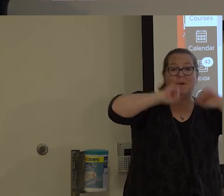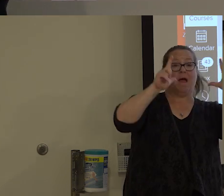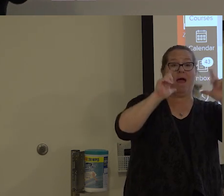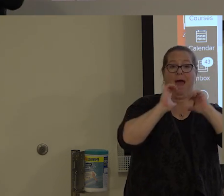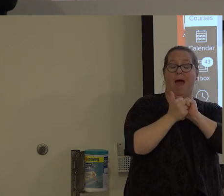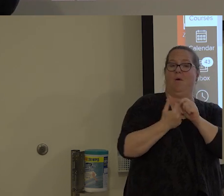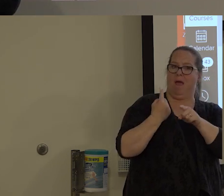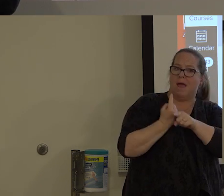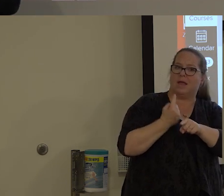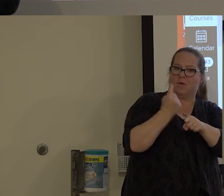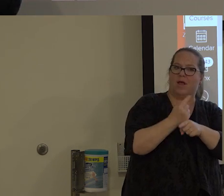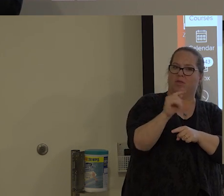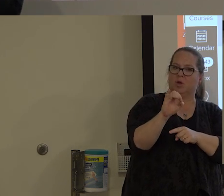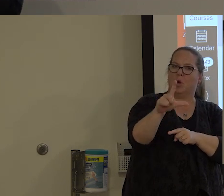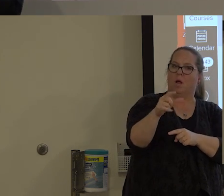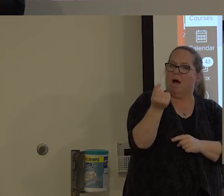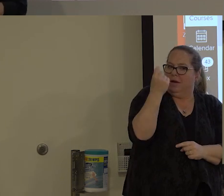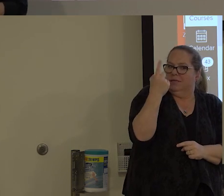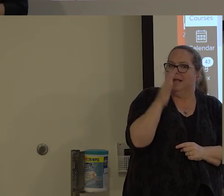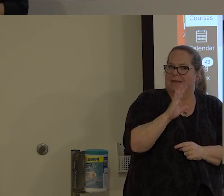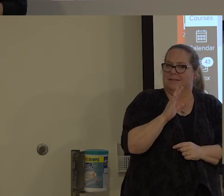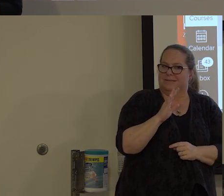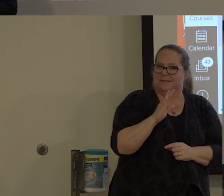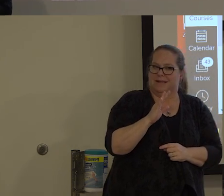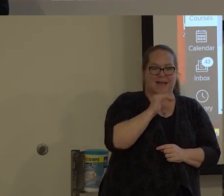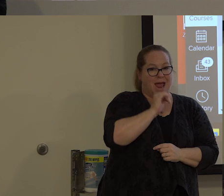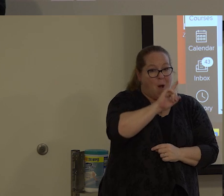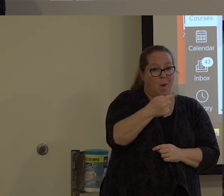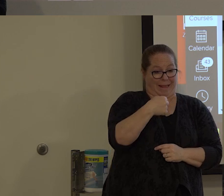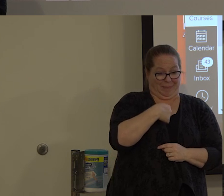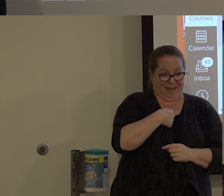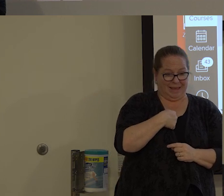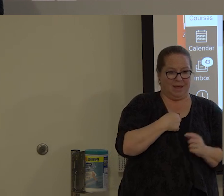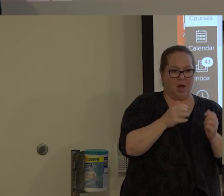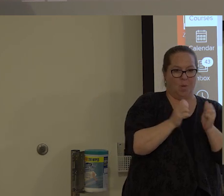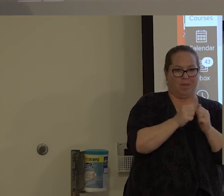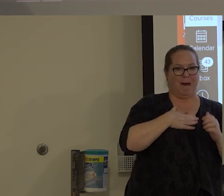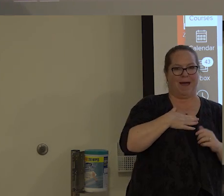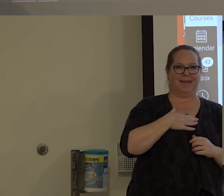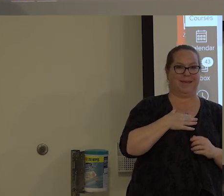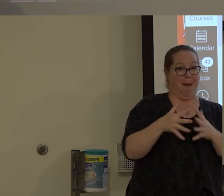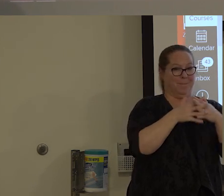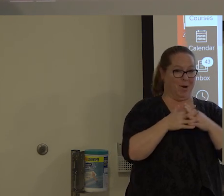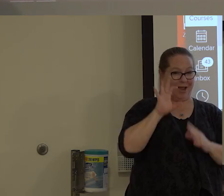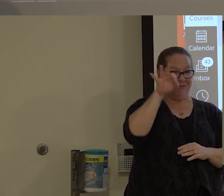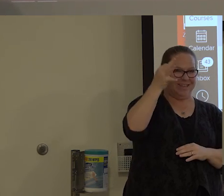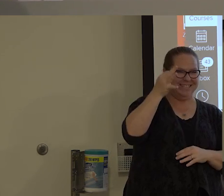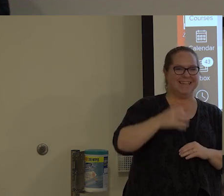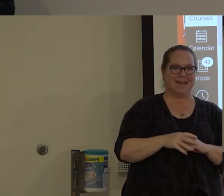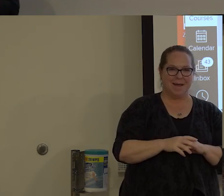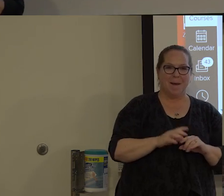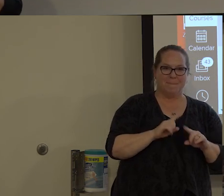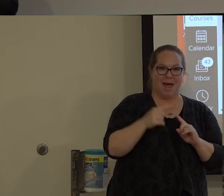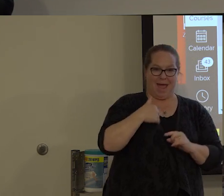how accurately the tool understands what you were saying. You know, not just me with my American French or what have you. I mean, even